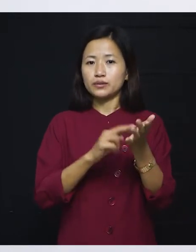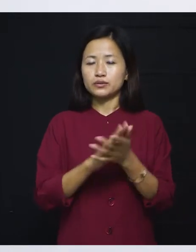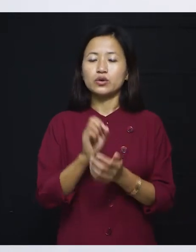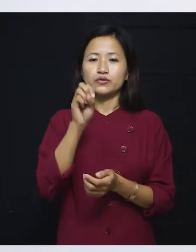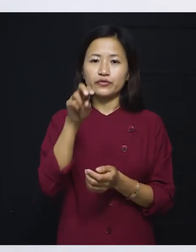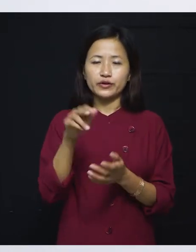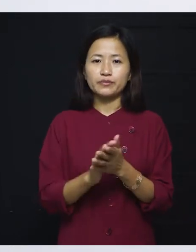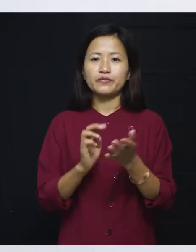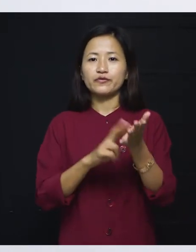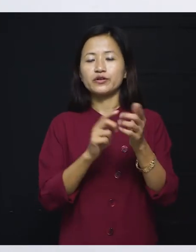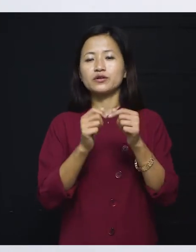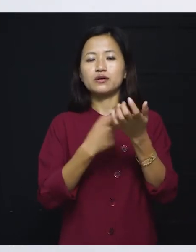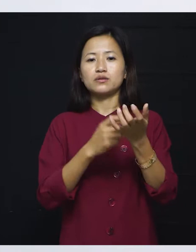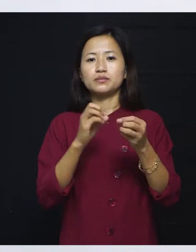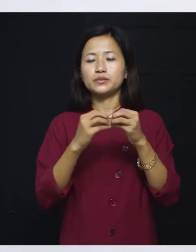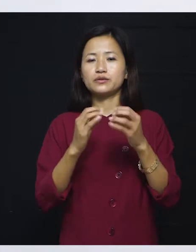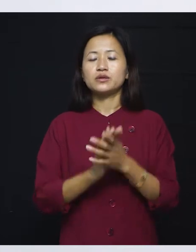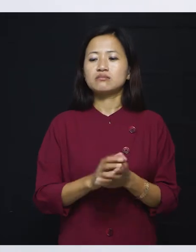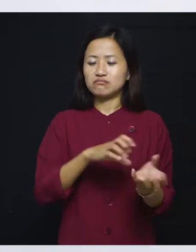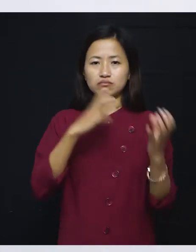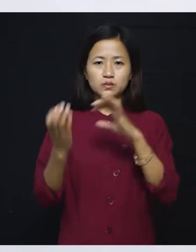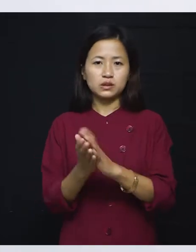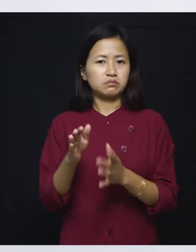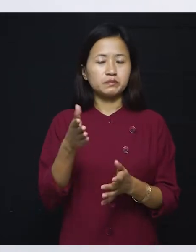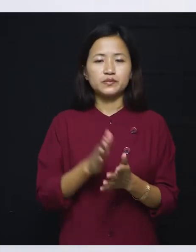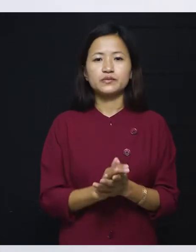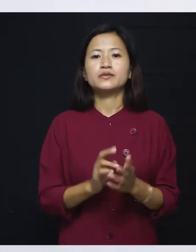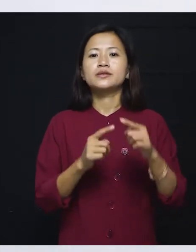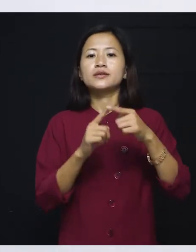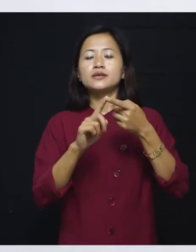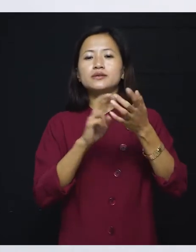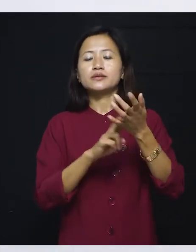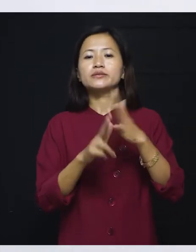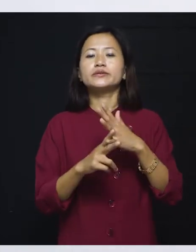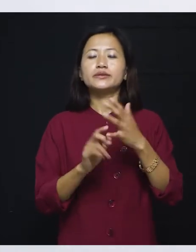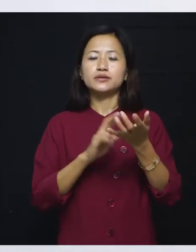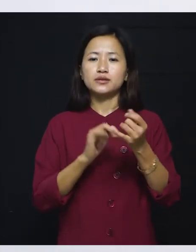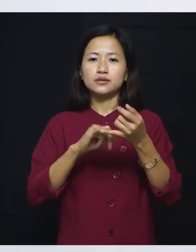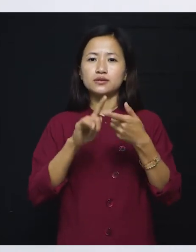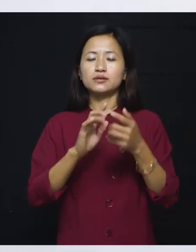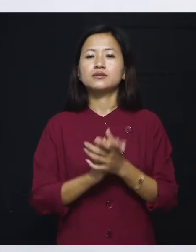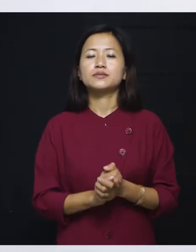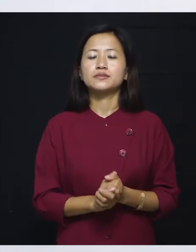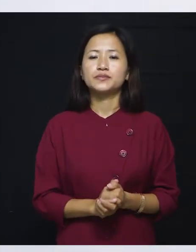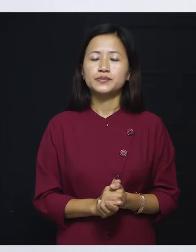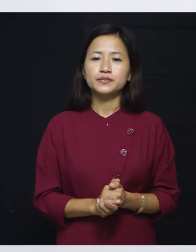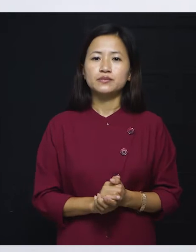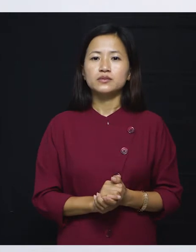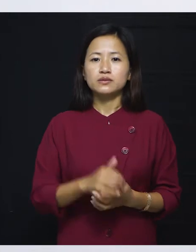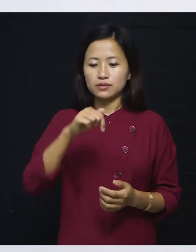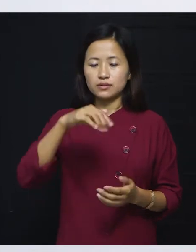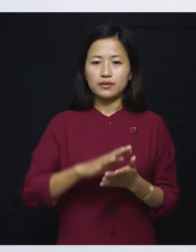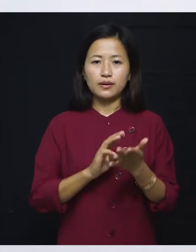Non-finite verbs do not change with the change of tense, which we will discuss later. I'm not going to deal so much with finite verbs.